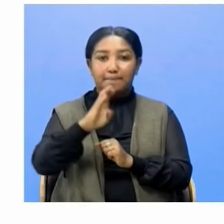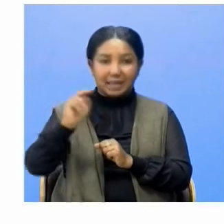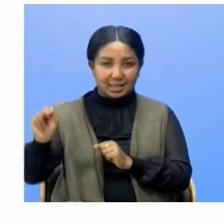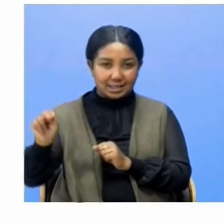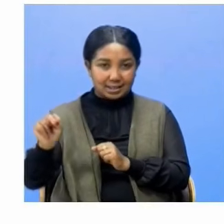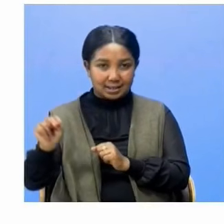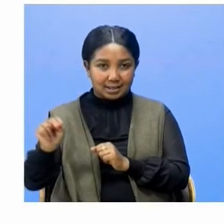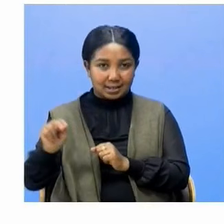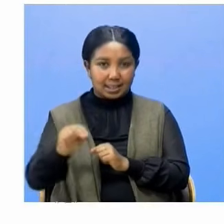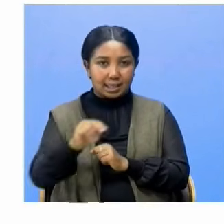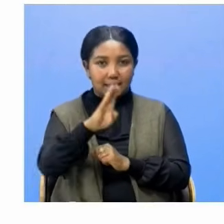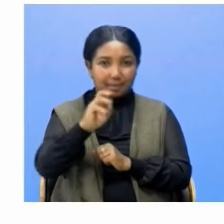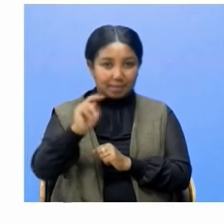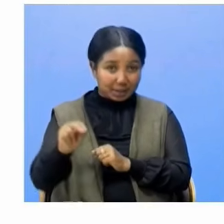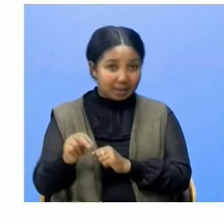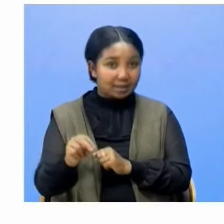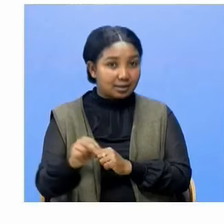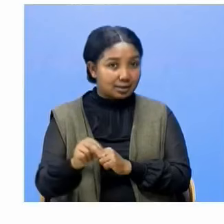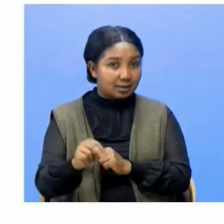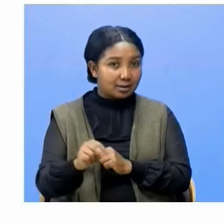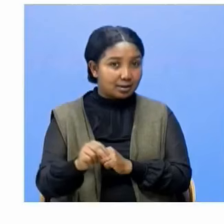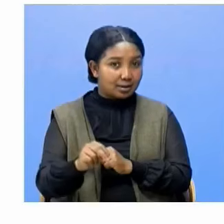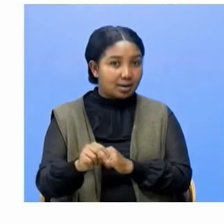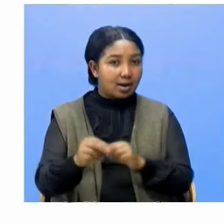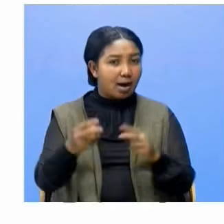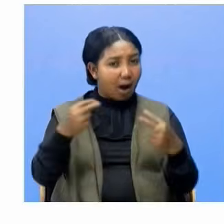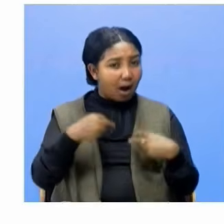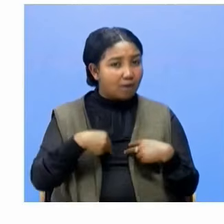been in